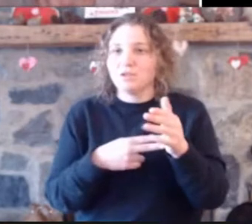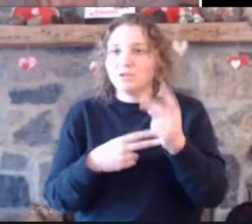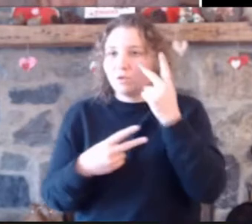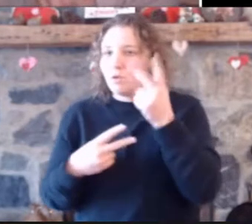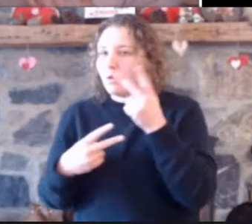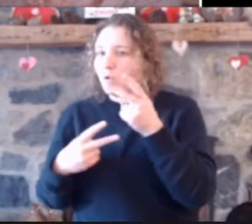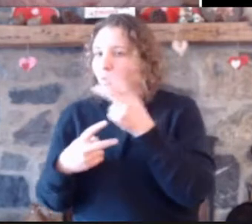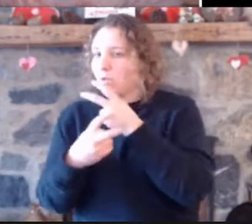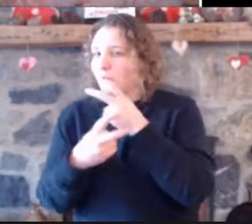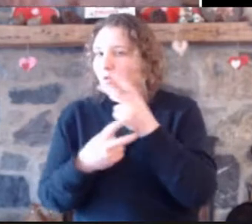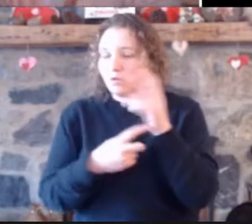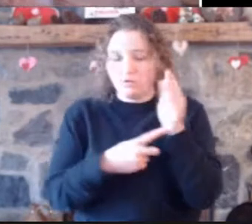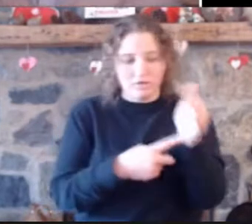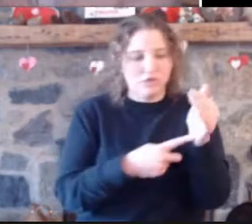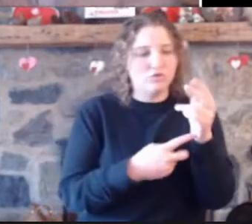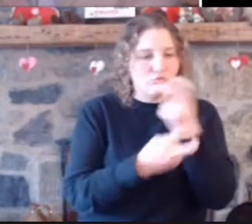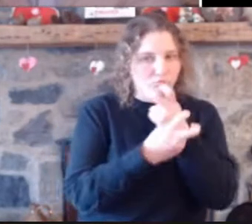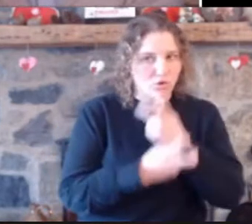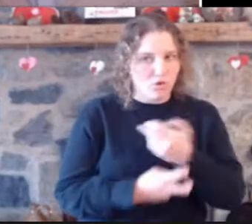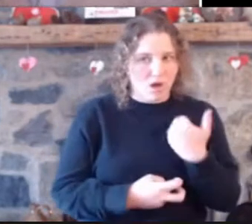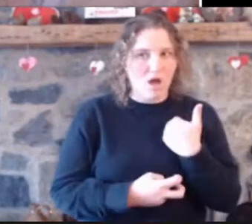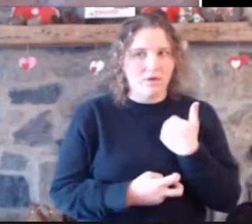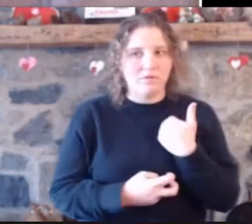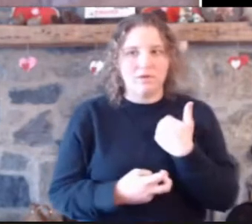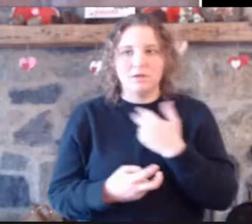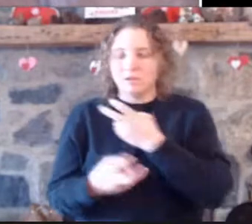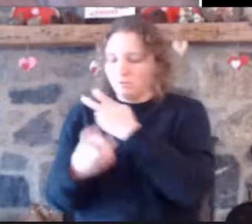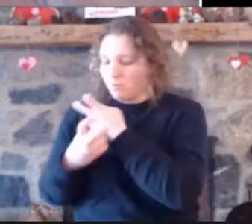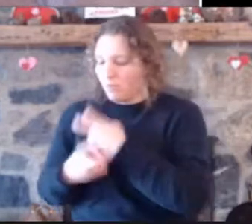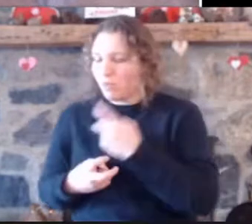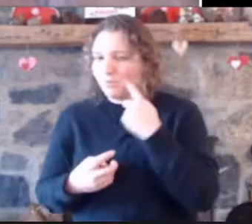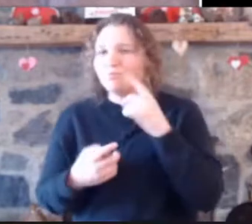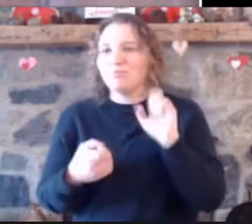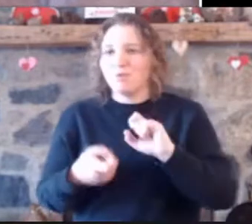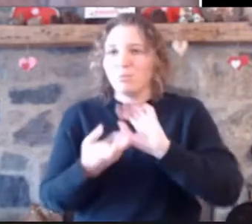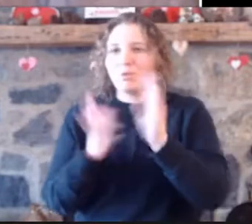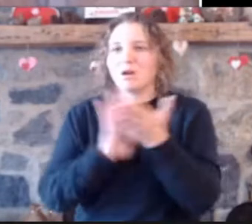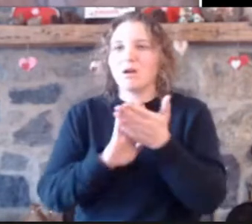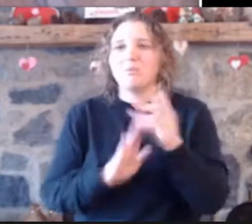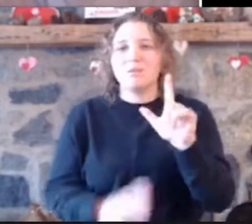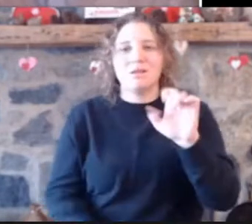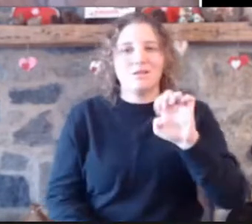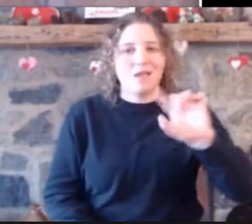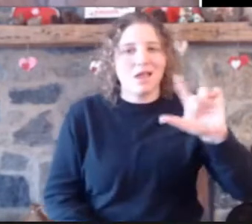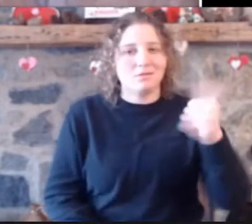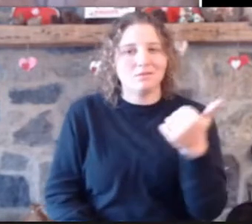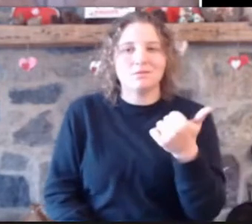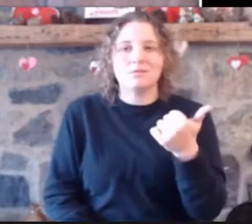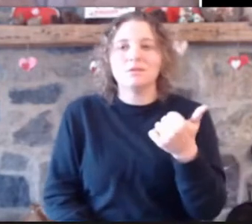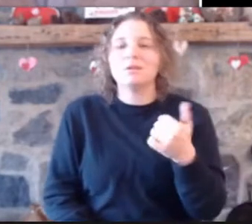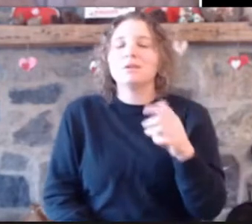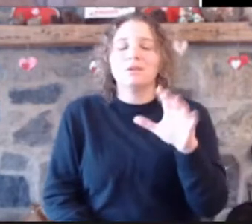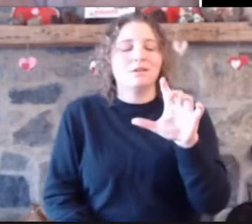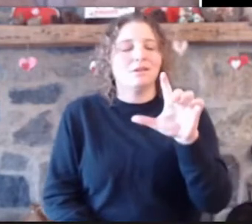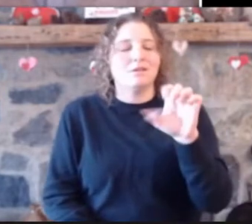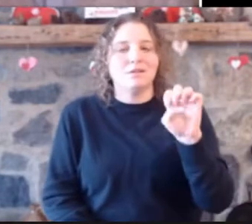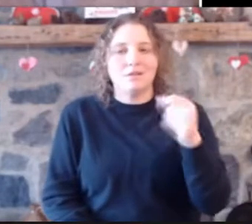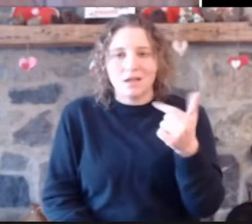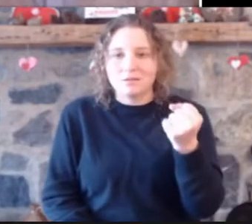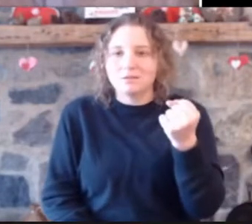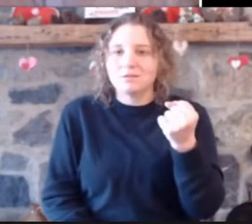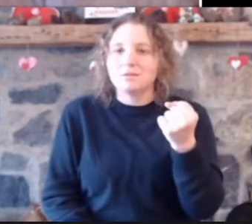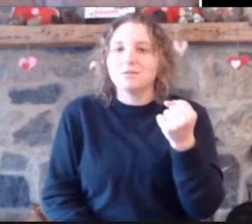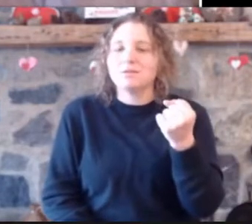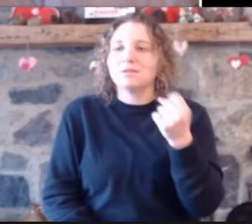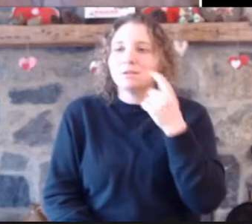you. So they figured, well, those bones must have evolved into legs. Back to the idea of this fish with lobed fins eventually